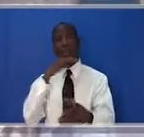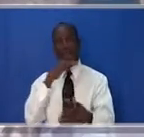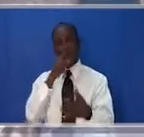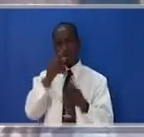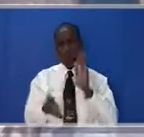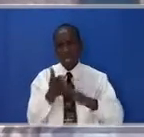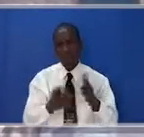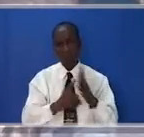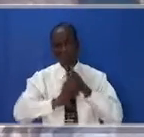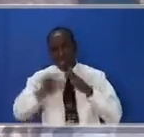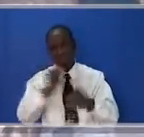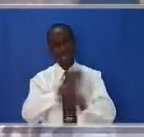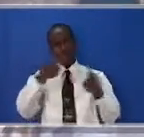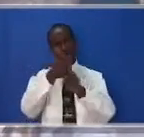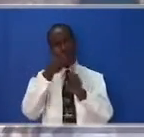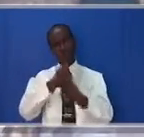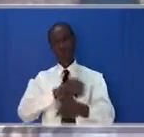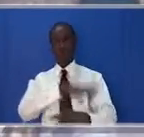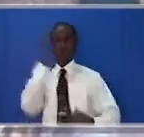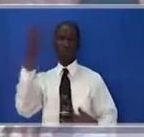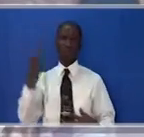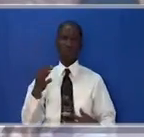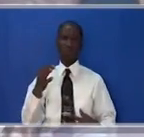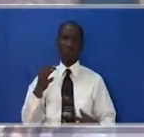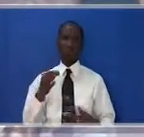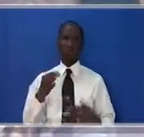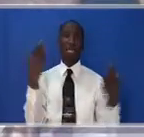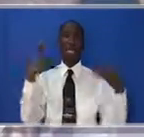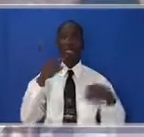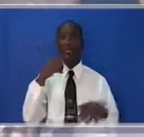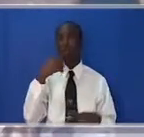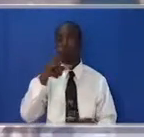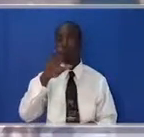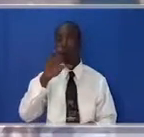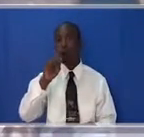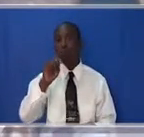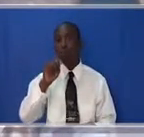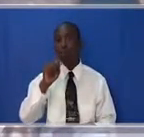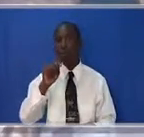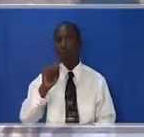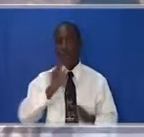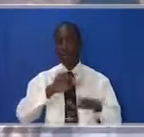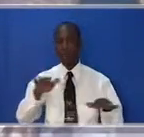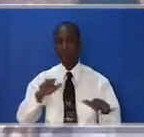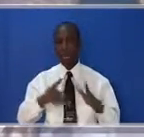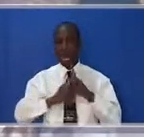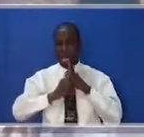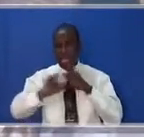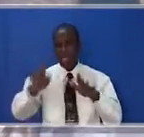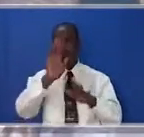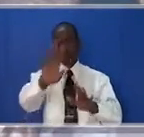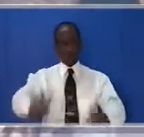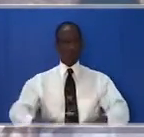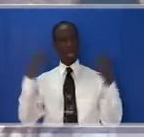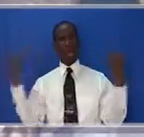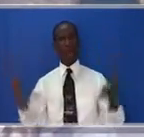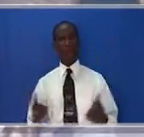nkwa se ne abofo no ka chi de lot ene ne yiri ne ne mama no ebre bi atwe mo no escape for your